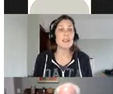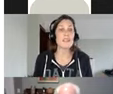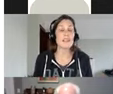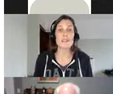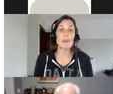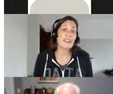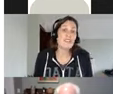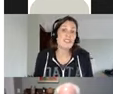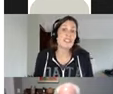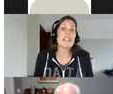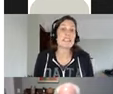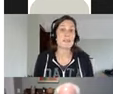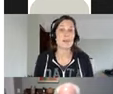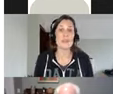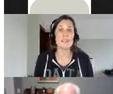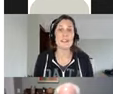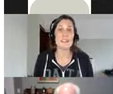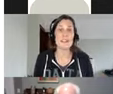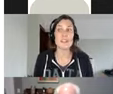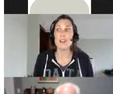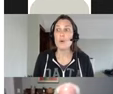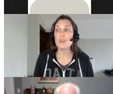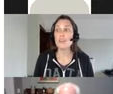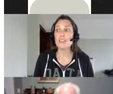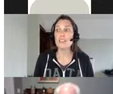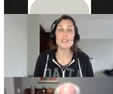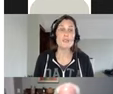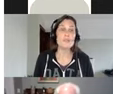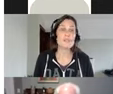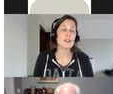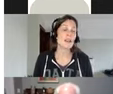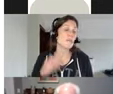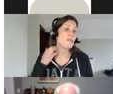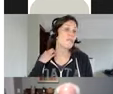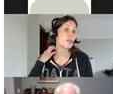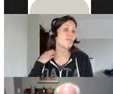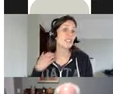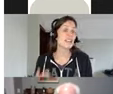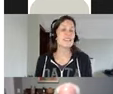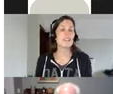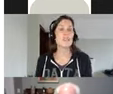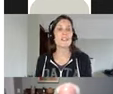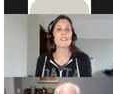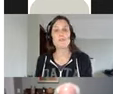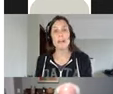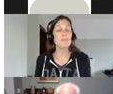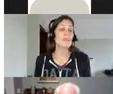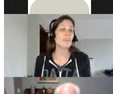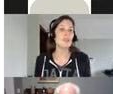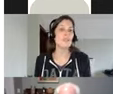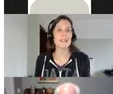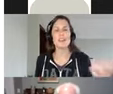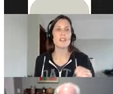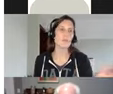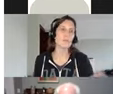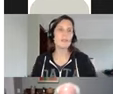might identify. You might have different guesses about what this data set is. Or if I didn't use, a single color ramp, you